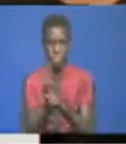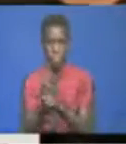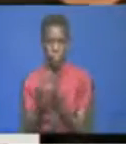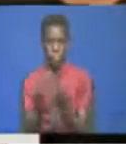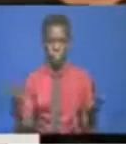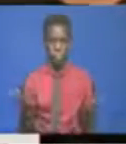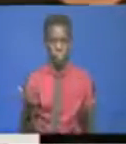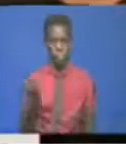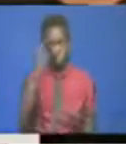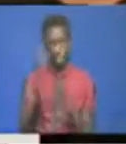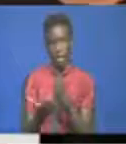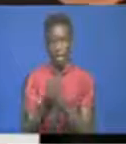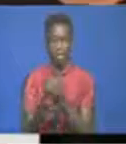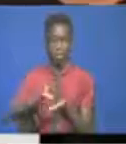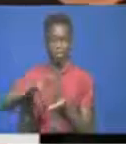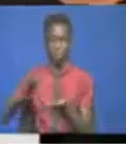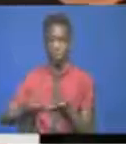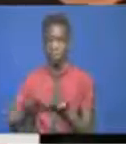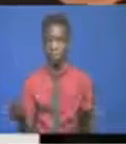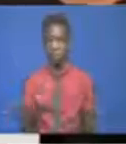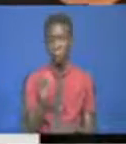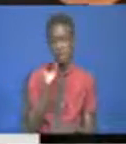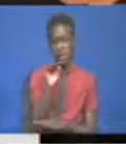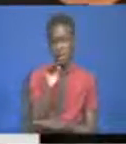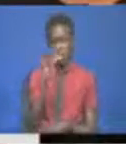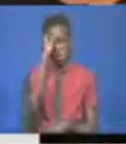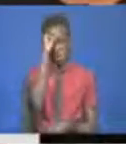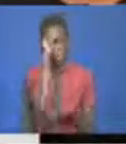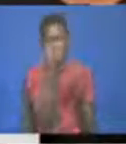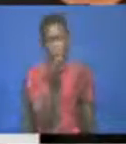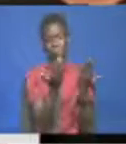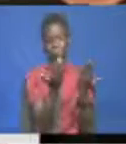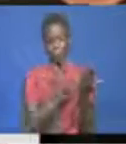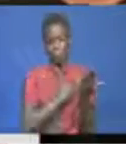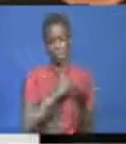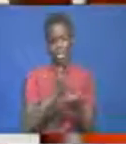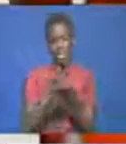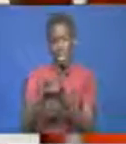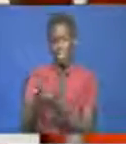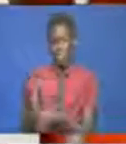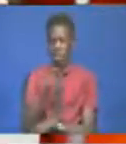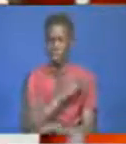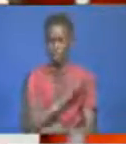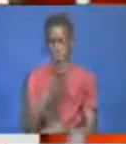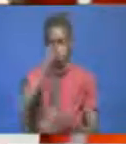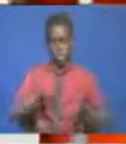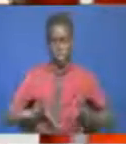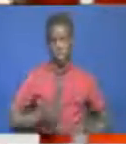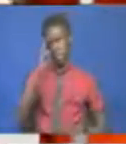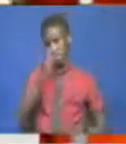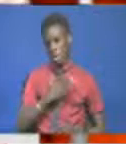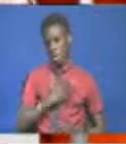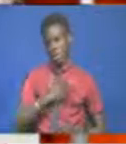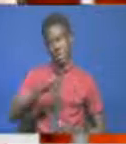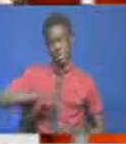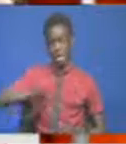kuweza kupata maternity katika eneo hili letu, na tuweza kuweza kushikilia watoto. Tunataka kuona mambo